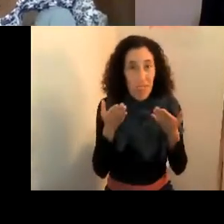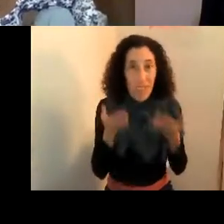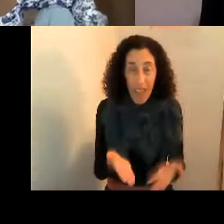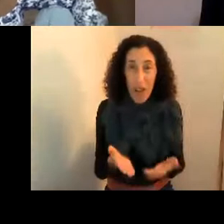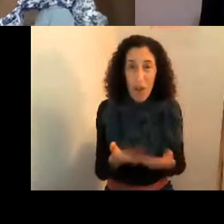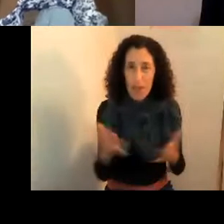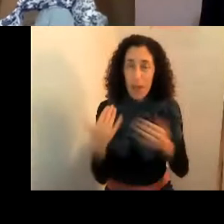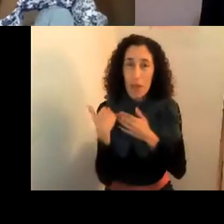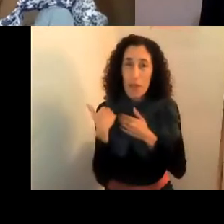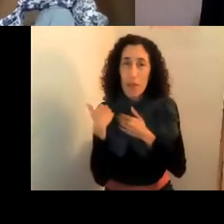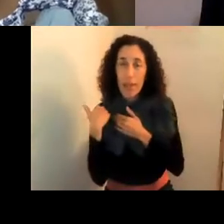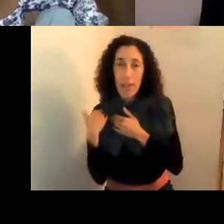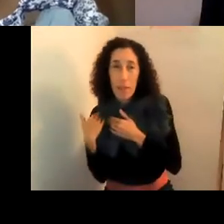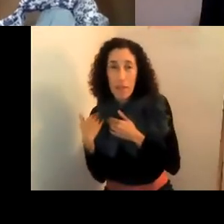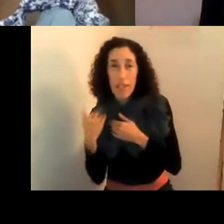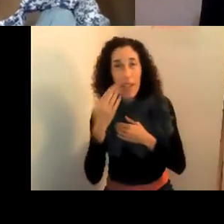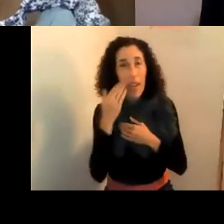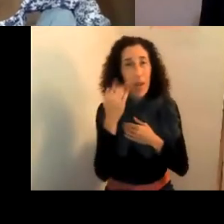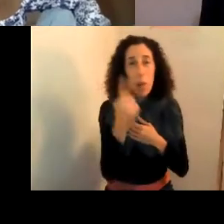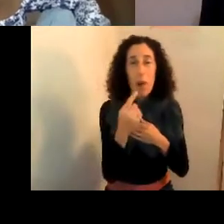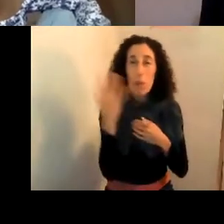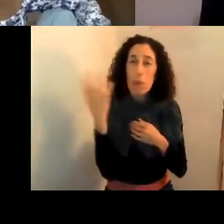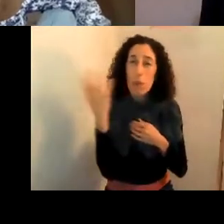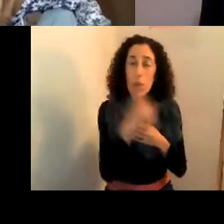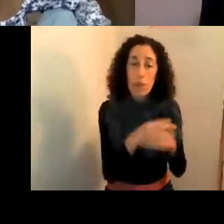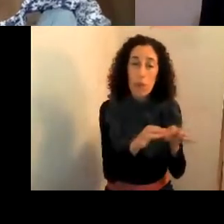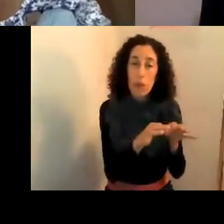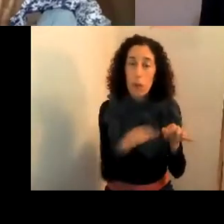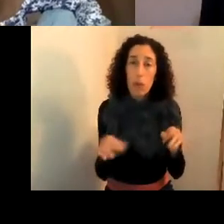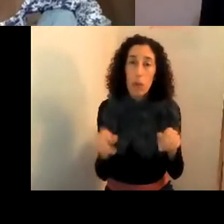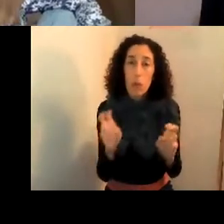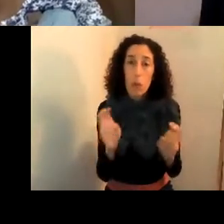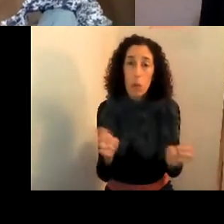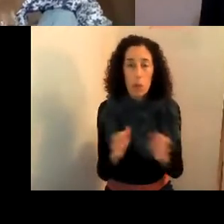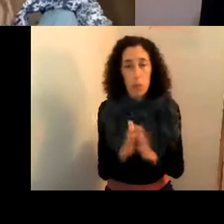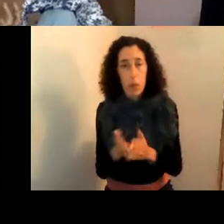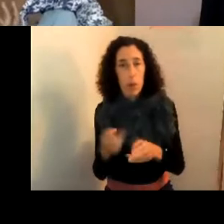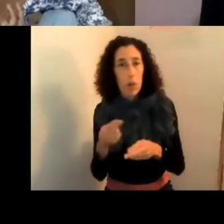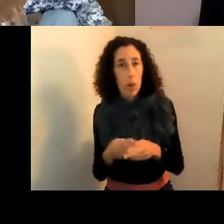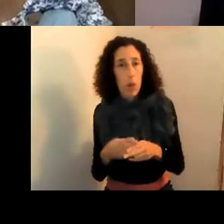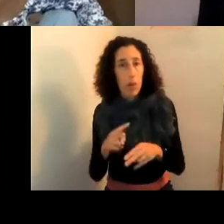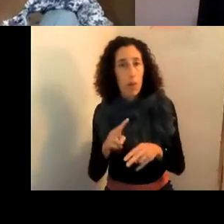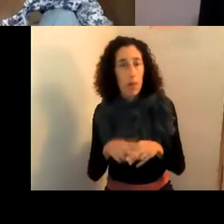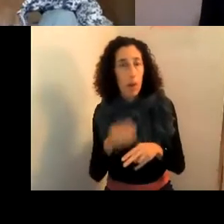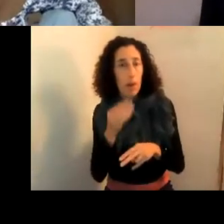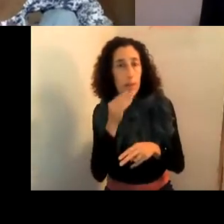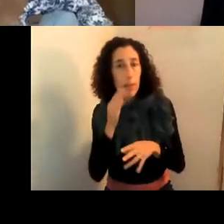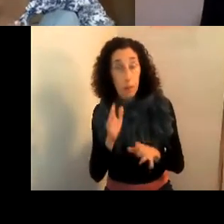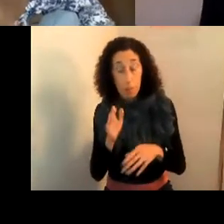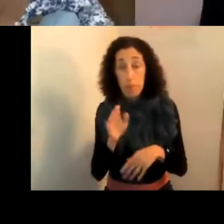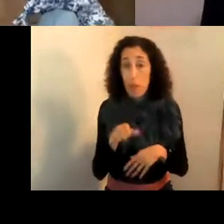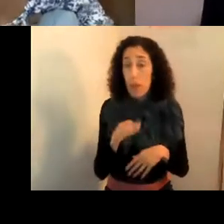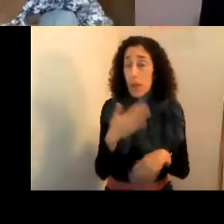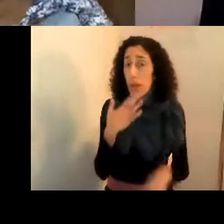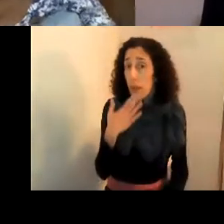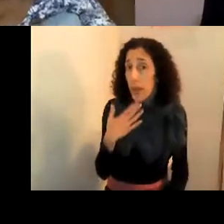Toni K. Bambara quote that I love from Salt Eaters, where she asks the question, sweetheart, are you willing to